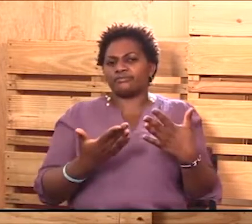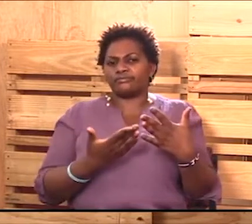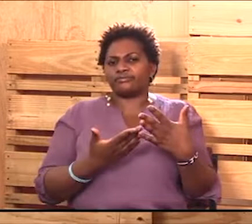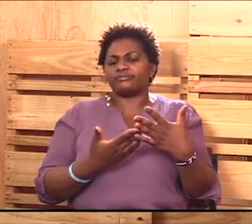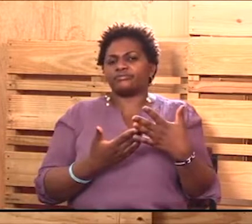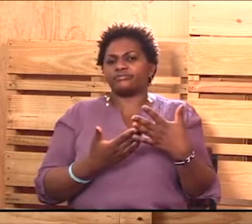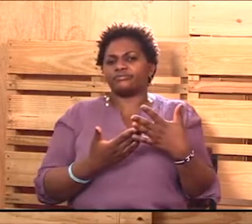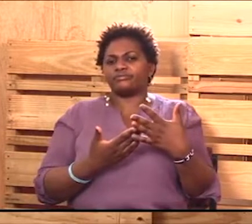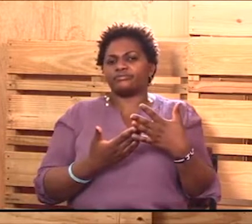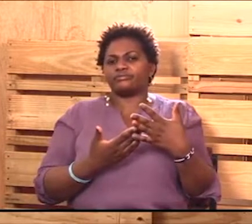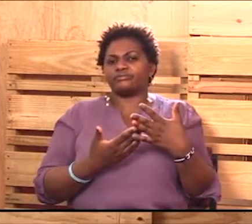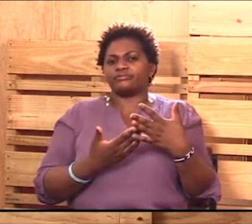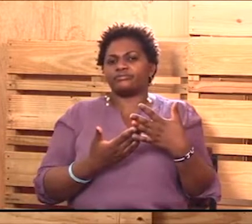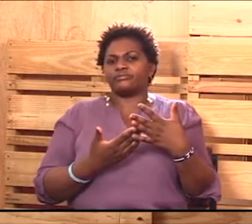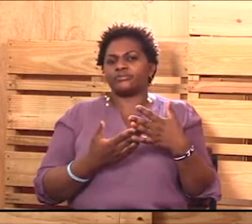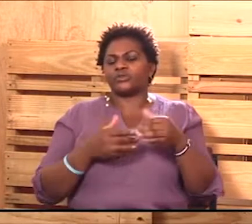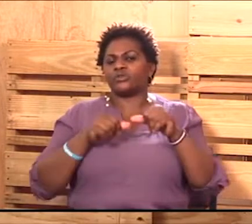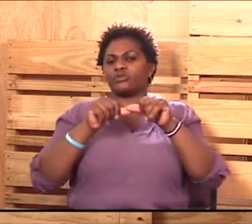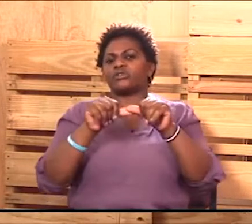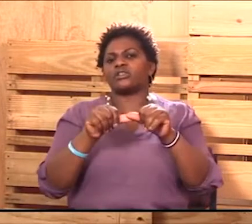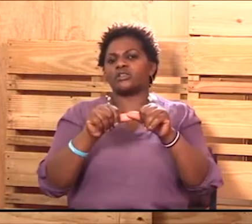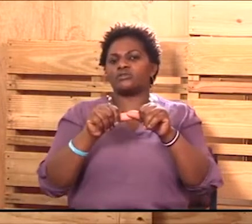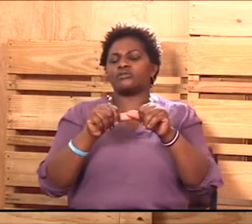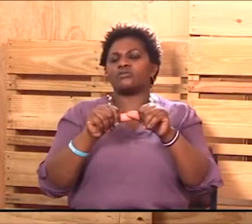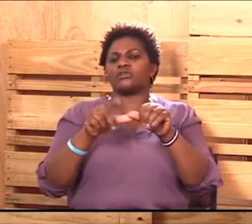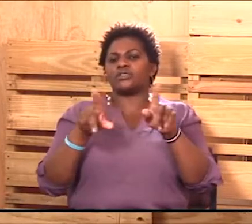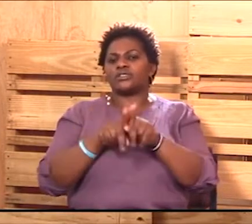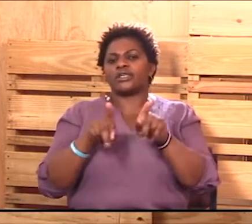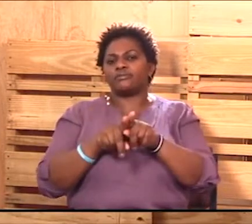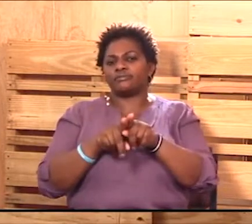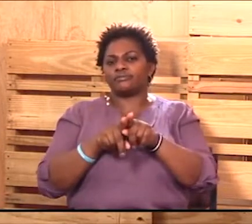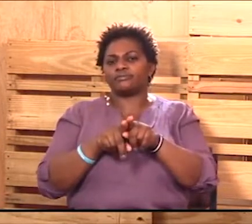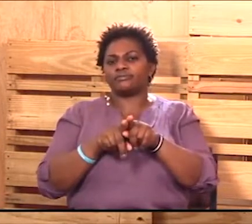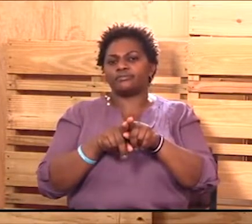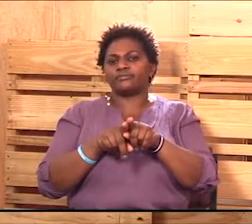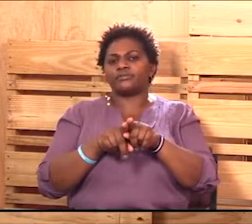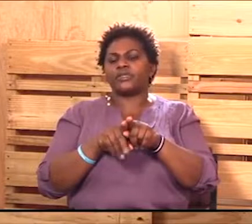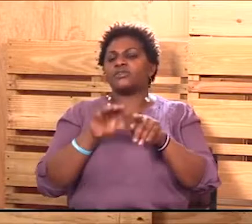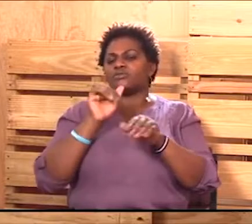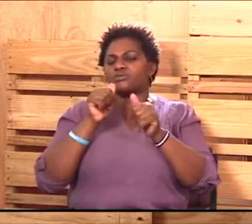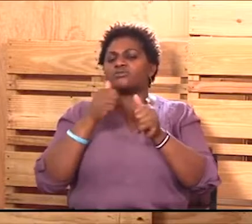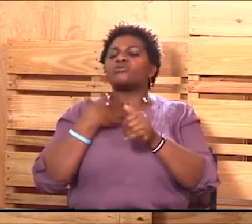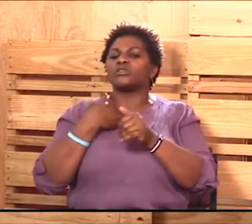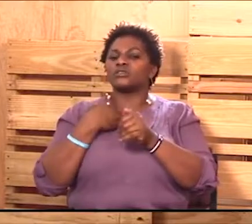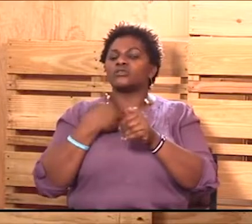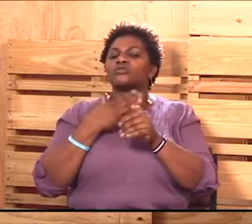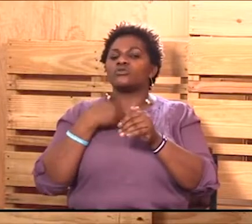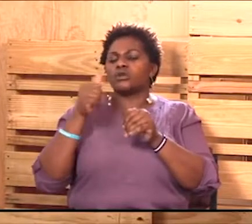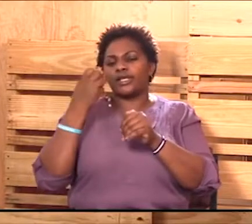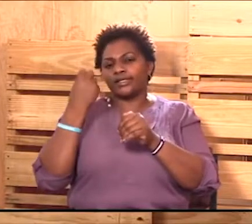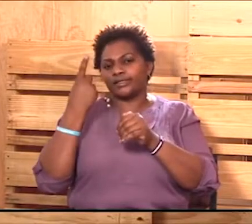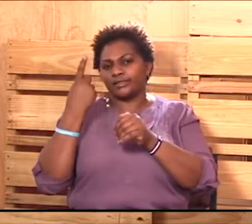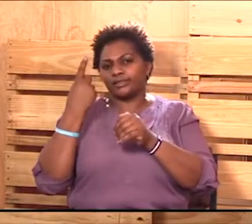feel? You know, would you still continue to insist that you want the shoe that you asked for? Or would you